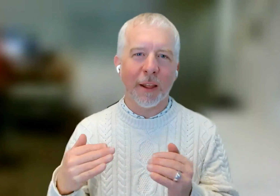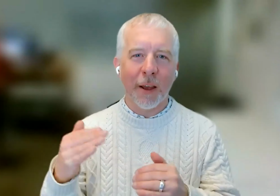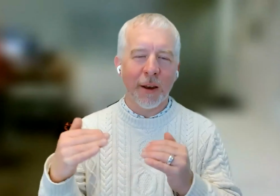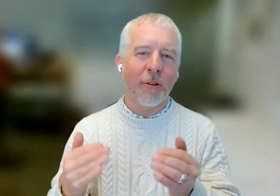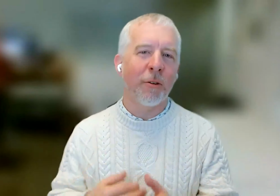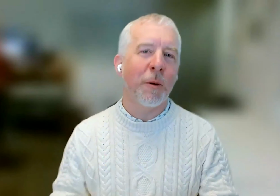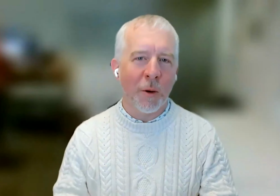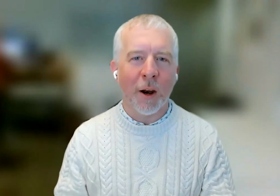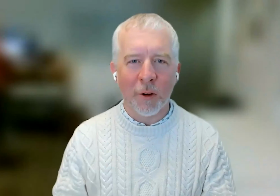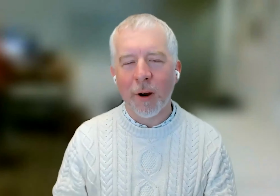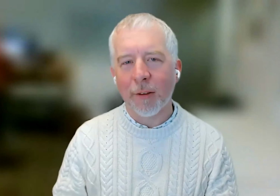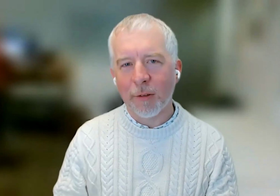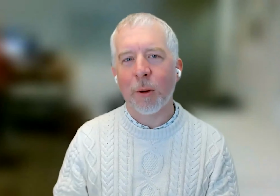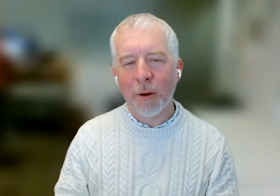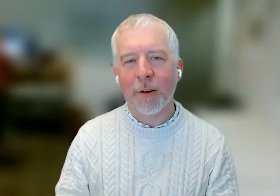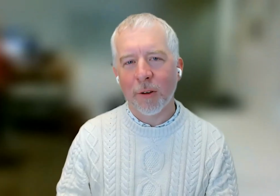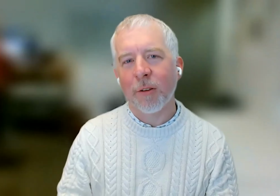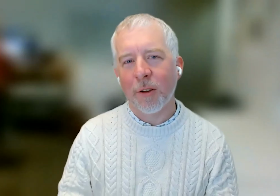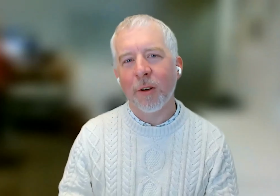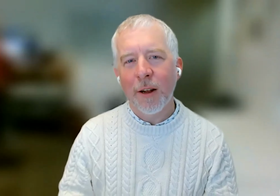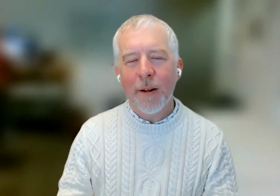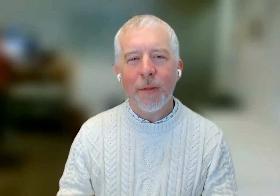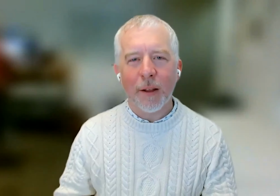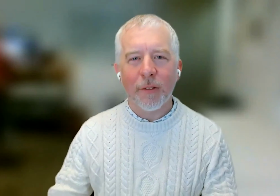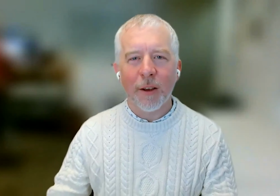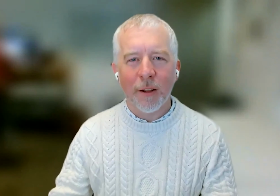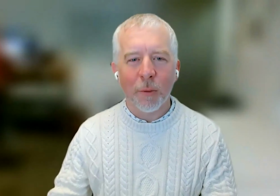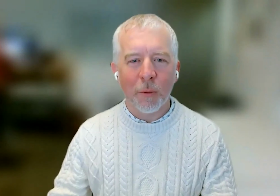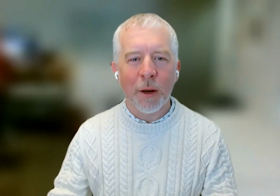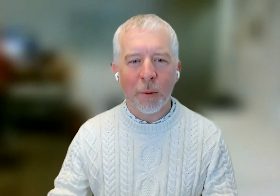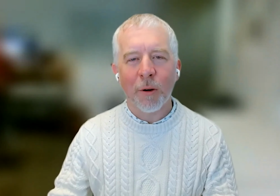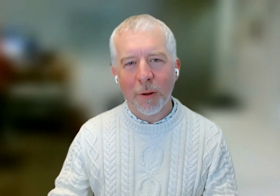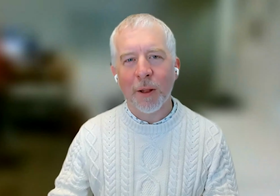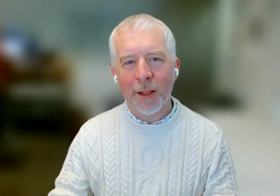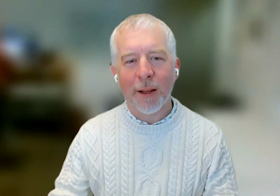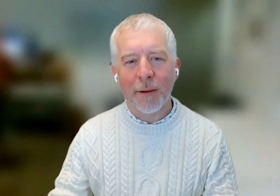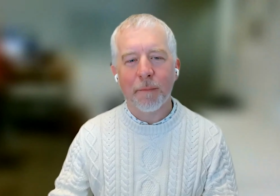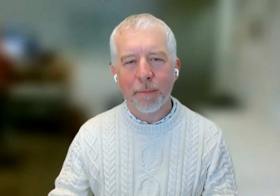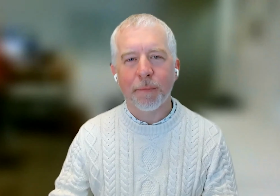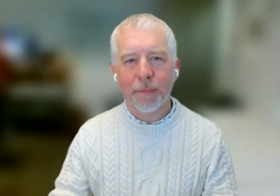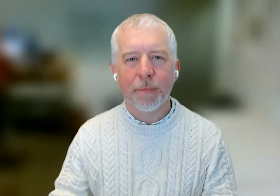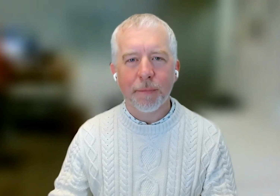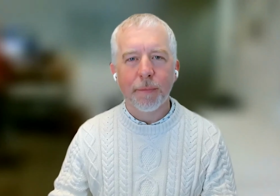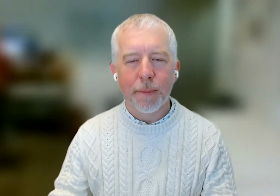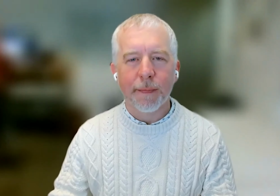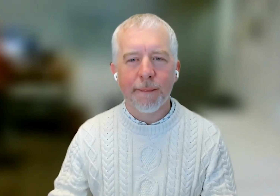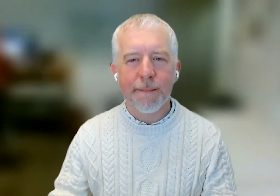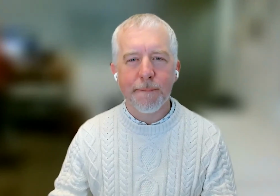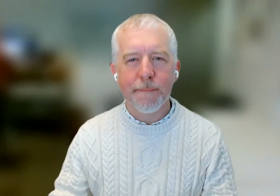can do things like that. You can choose between audio tracks as one potential. So that's one way to approach something like that.